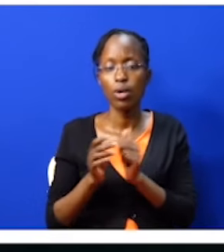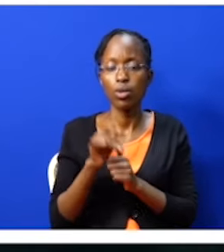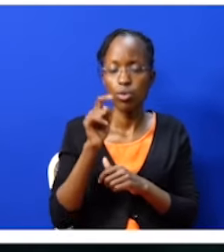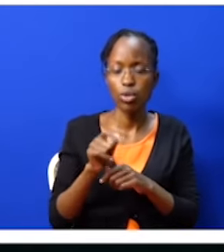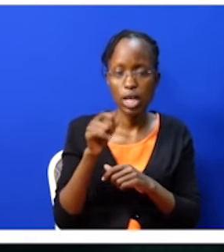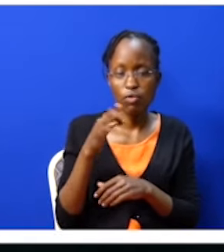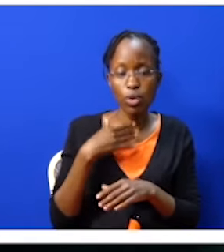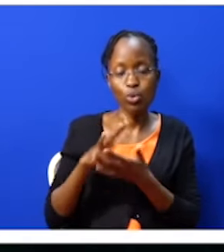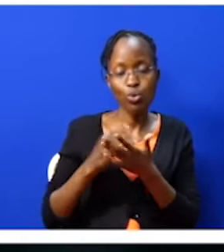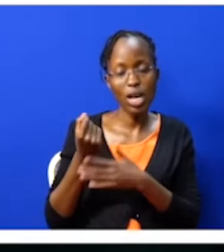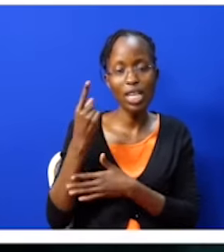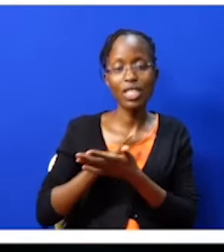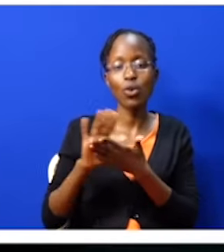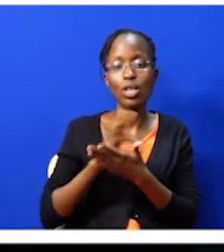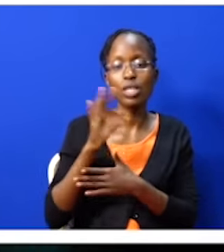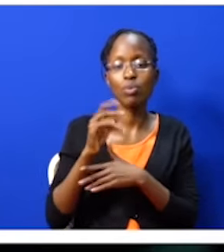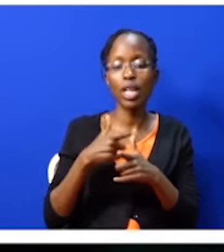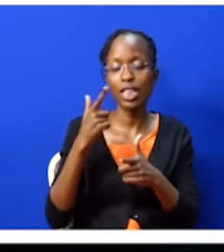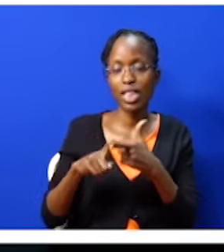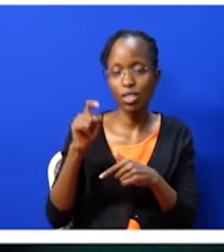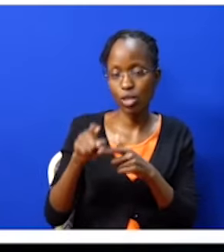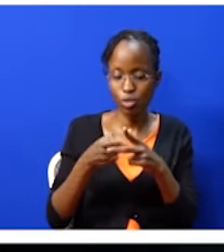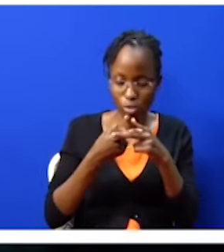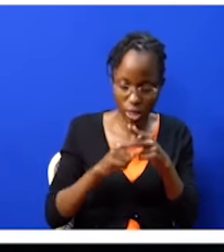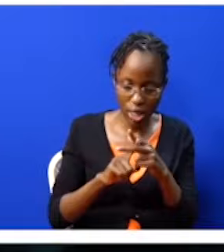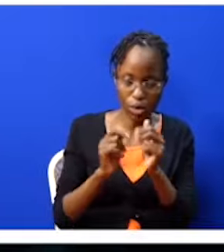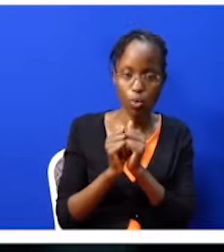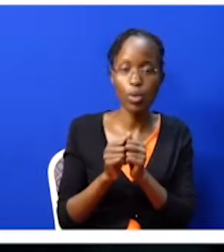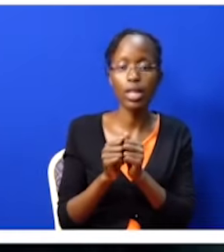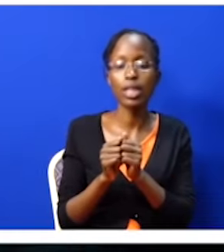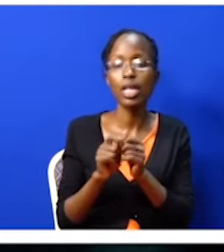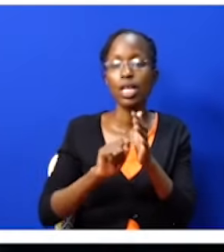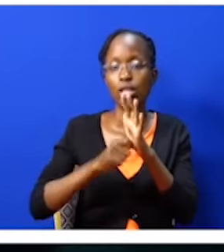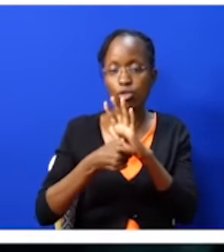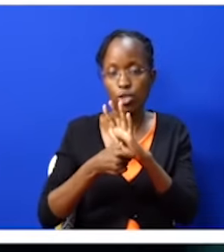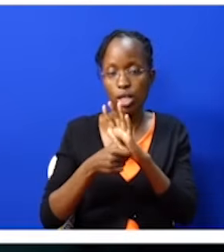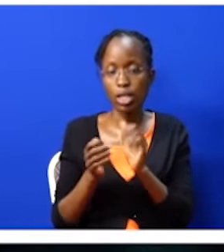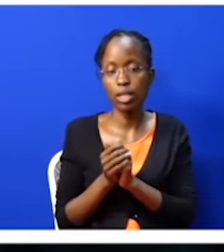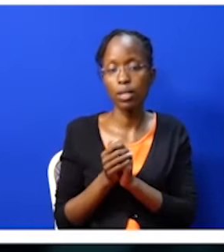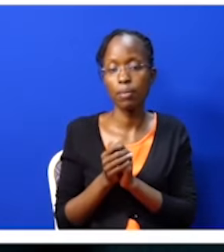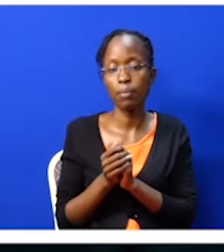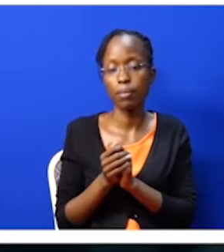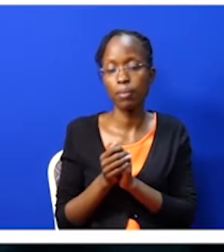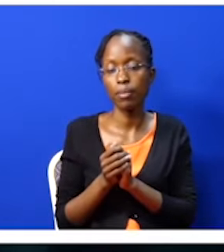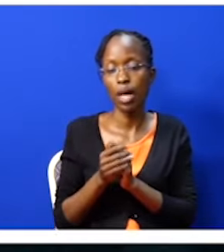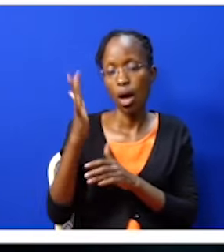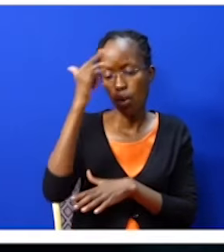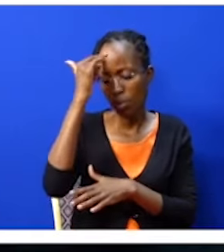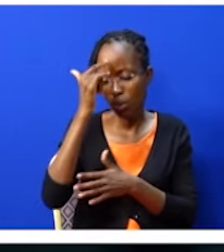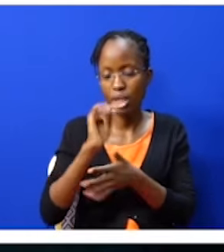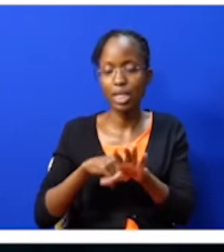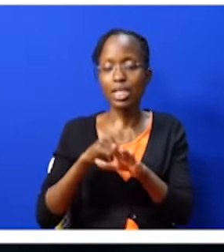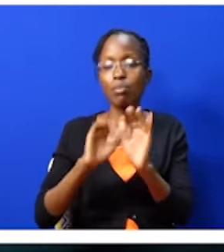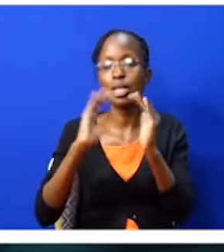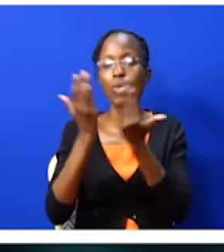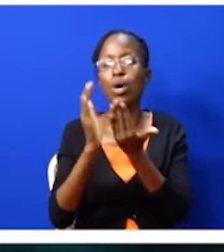of the Bible, where the uncreated world is depicted as this dark, chaotic place. But then above the chaos, God's Spirit is there, hovering, ready to